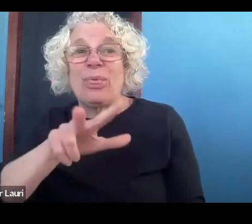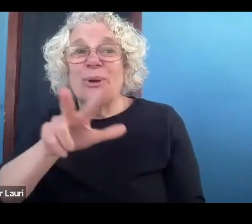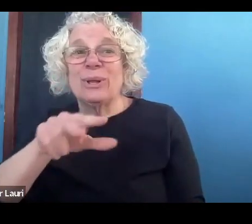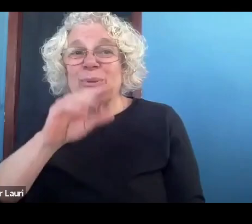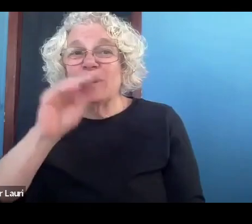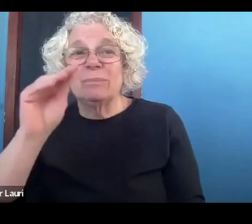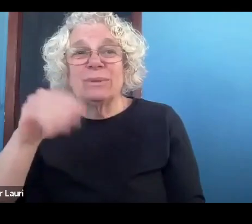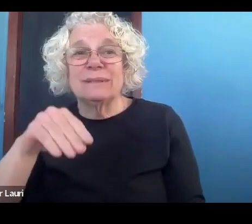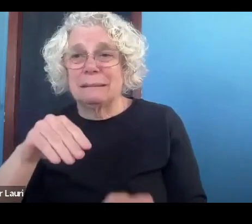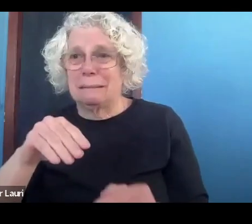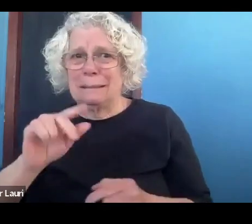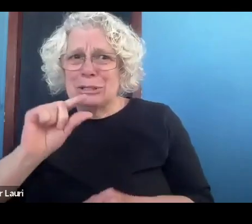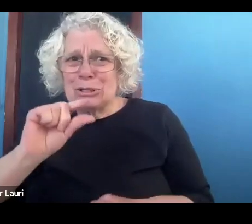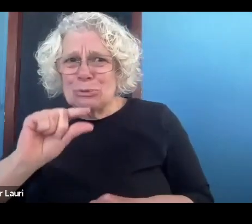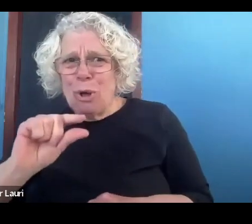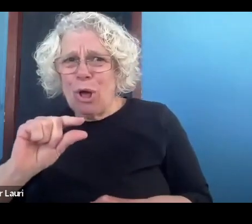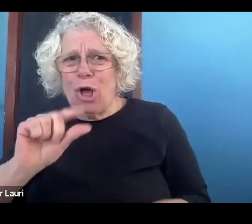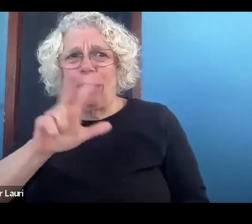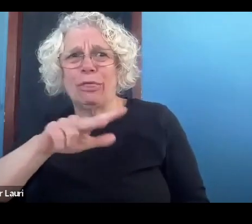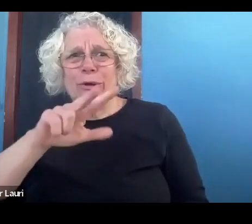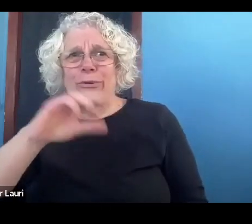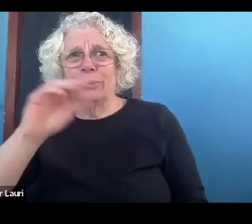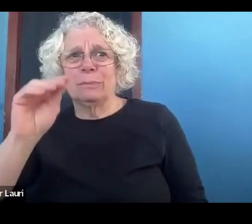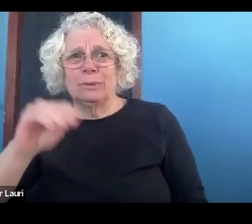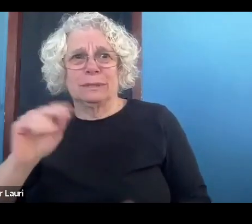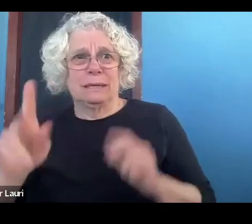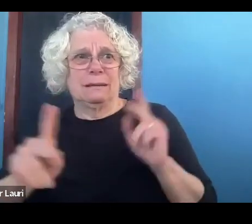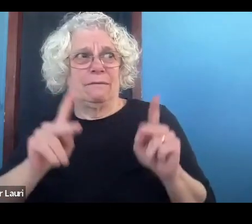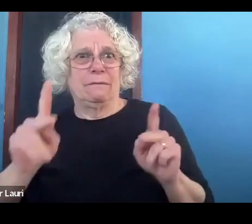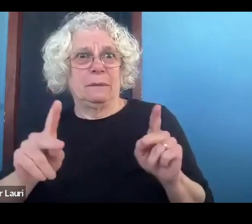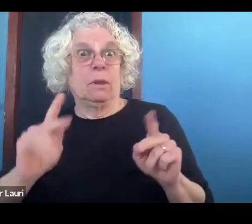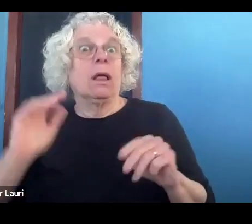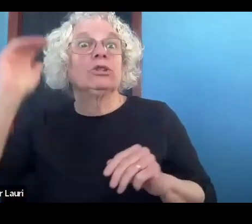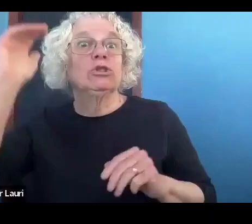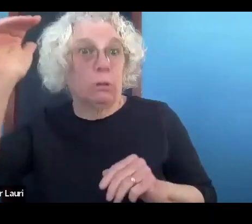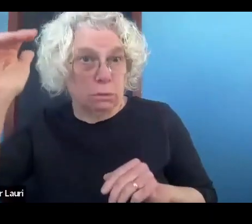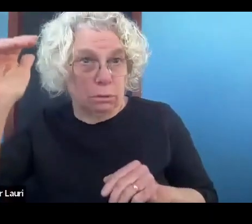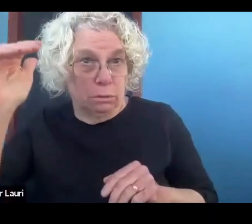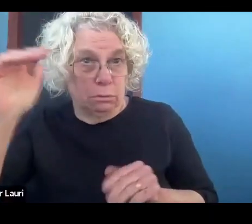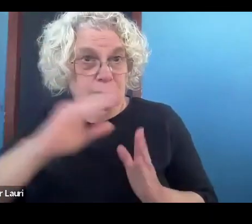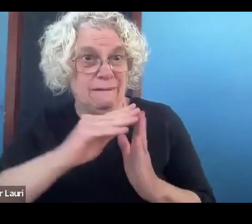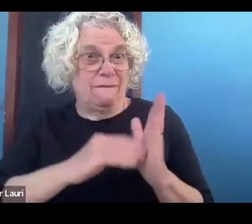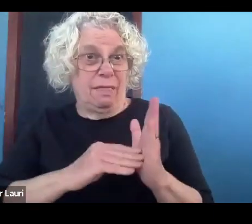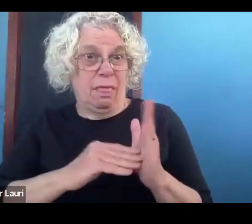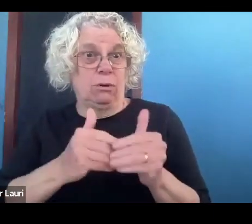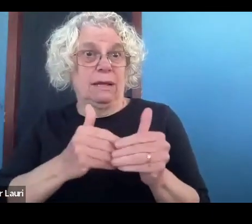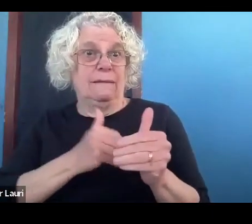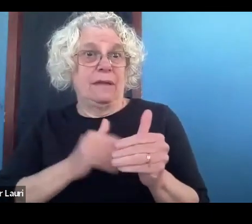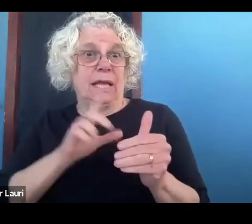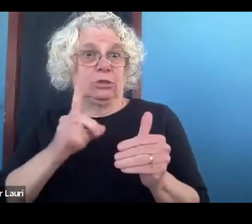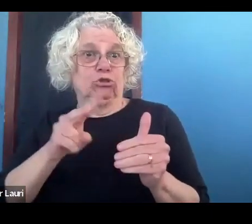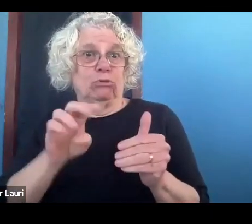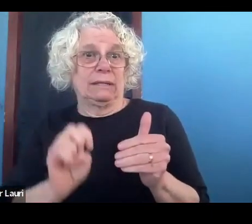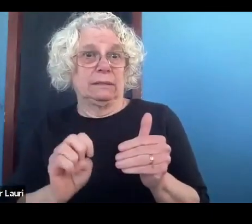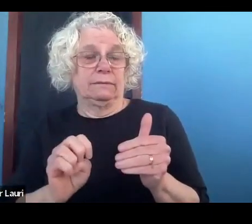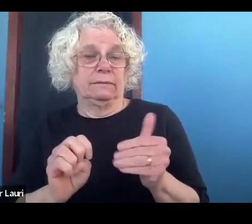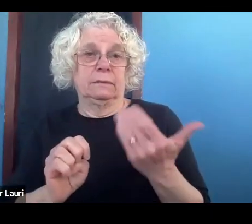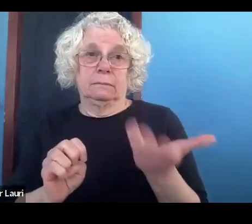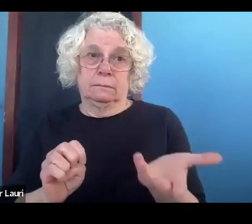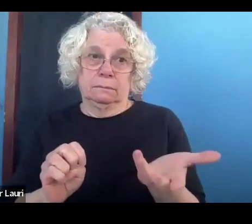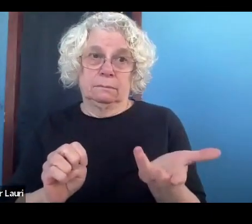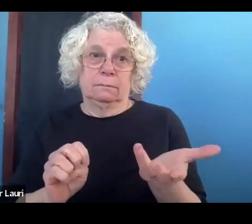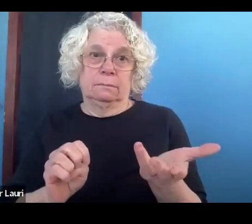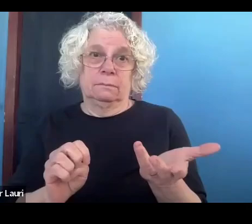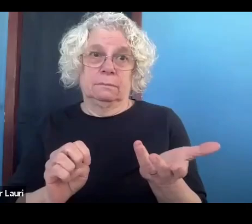33%. 33% of adults complete an advanced directive. As we say, it's